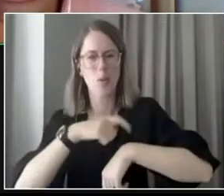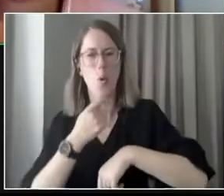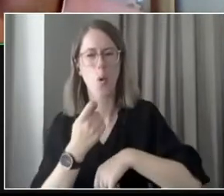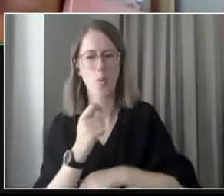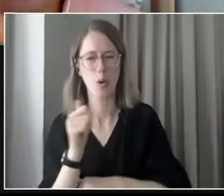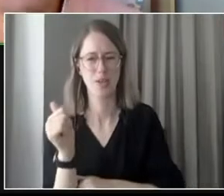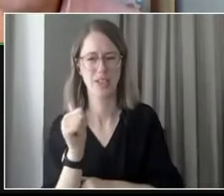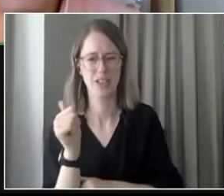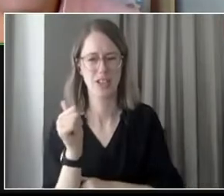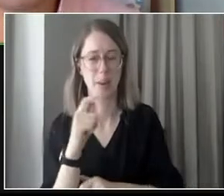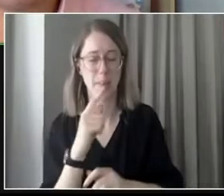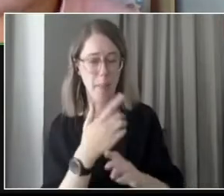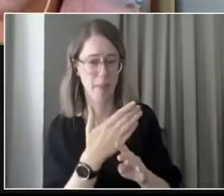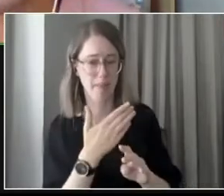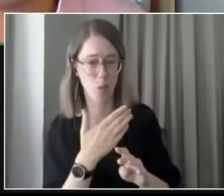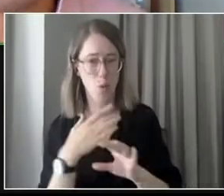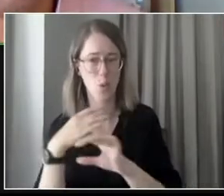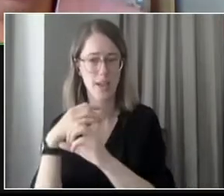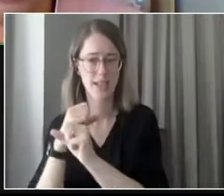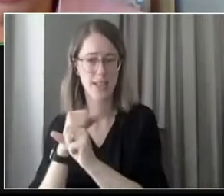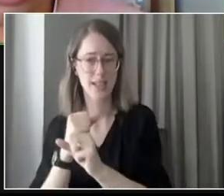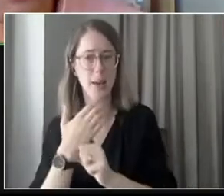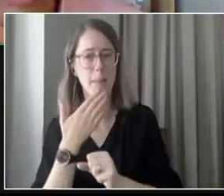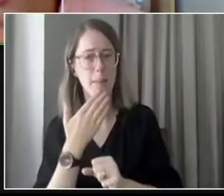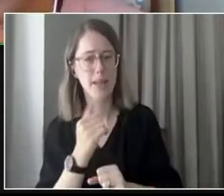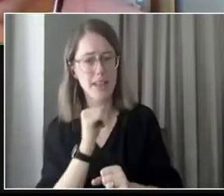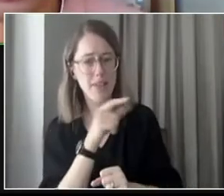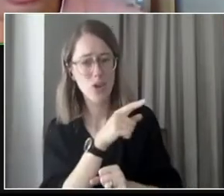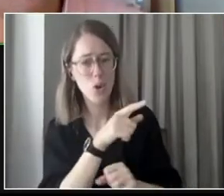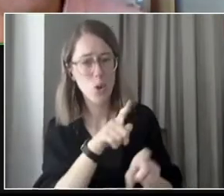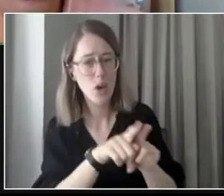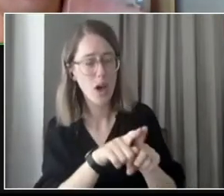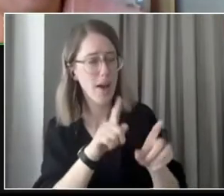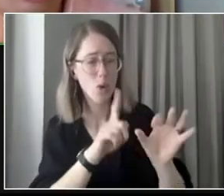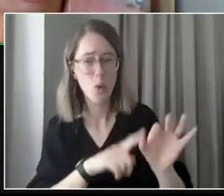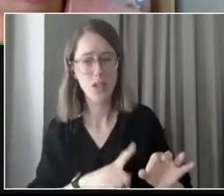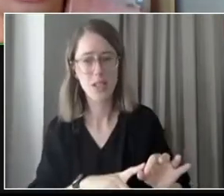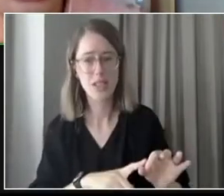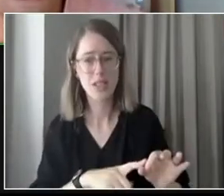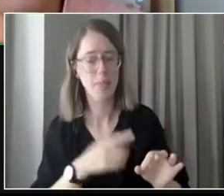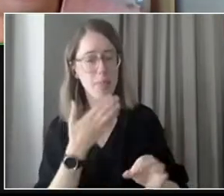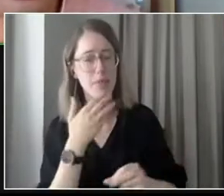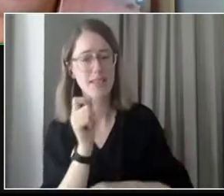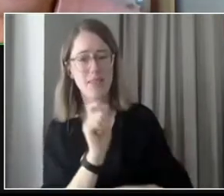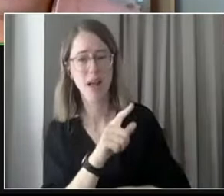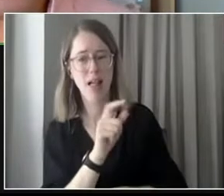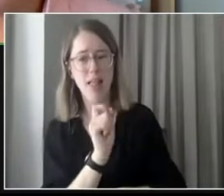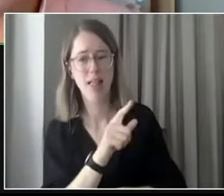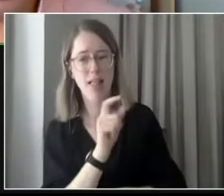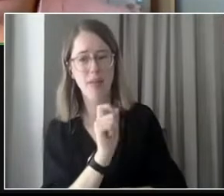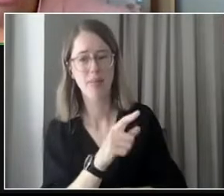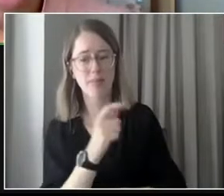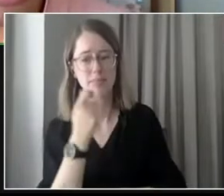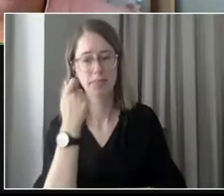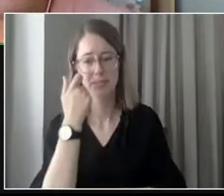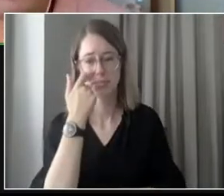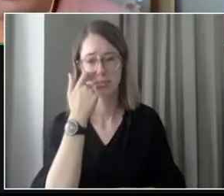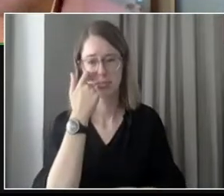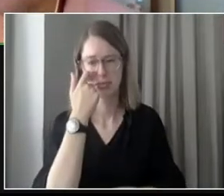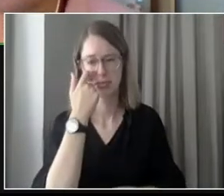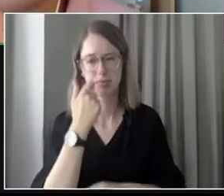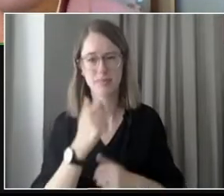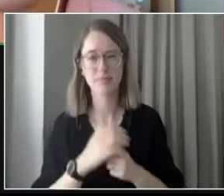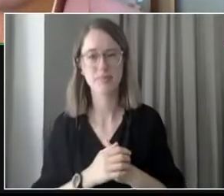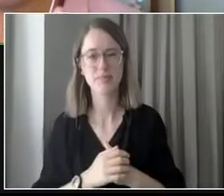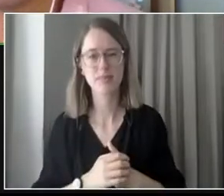before we end, please, if you also still have questions, fire them through. We'll try and get to them at some point. But